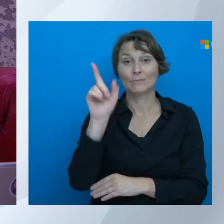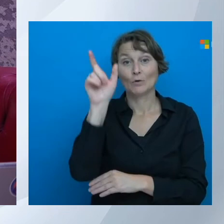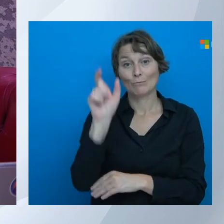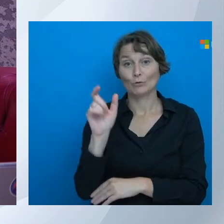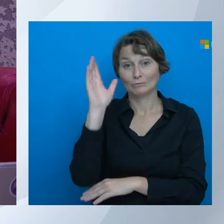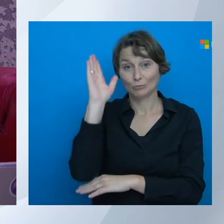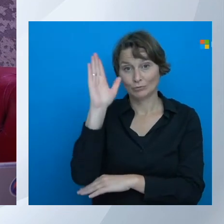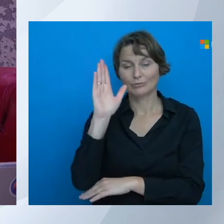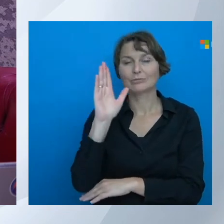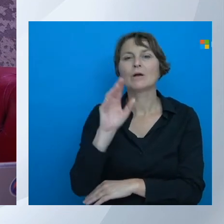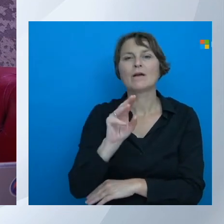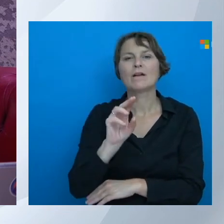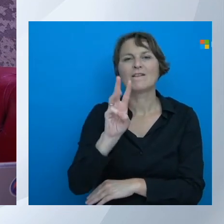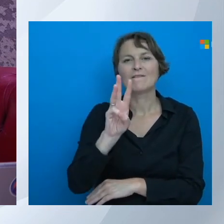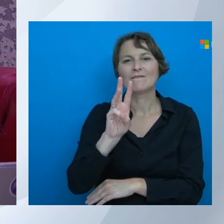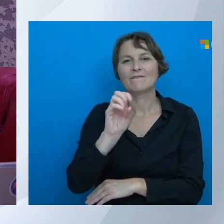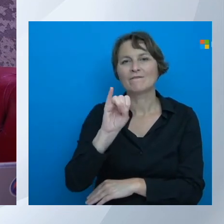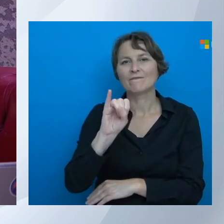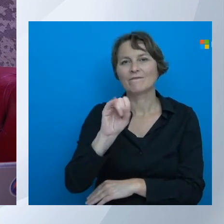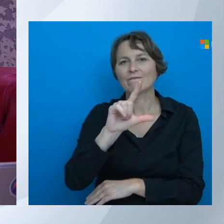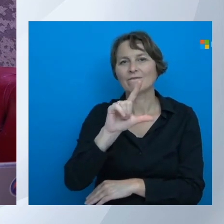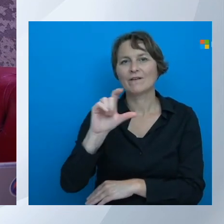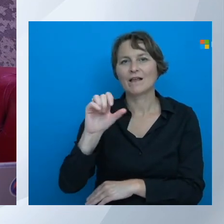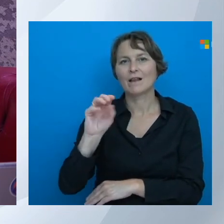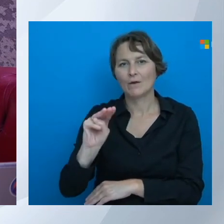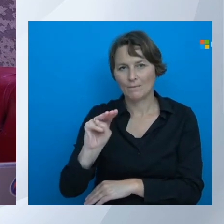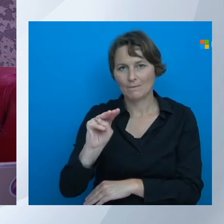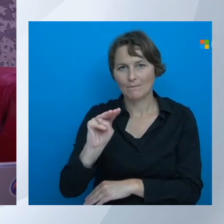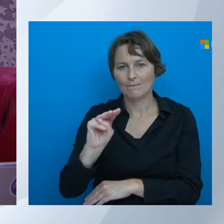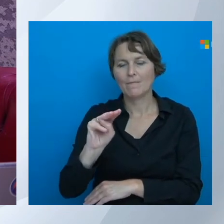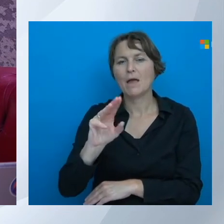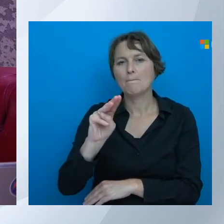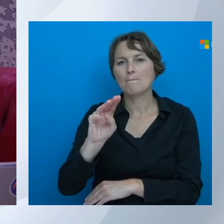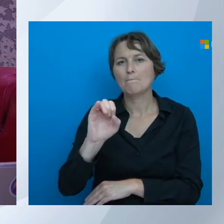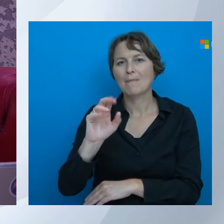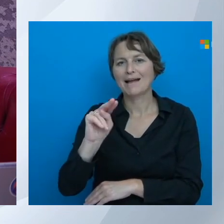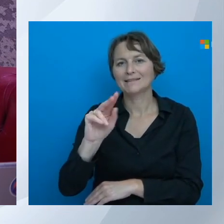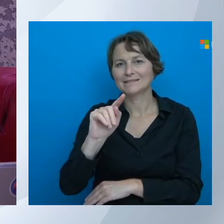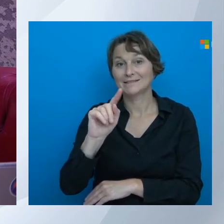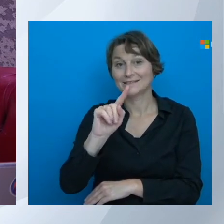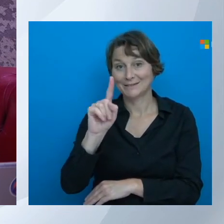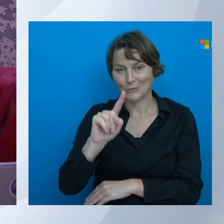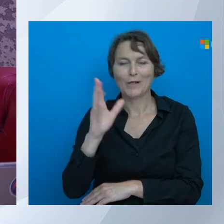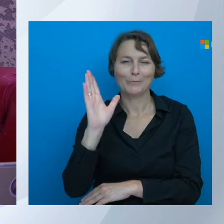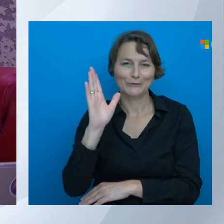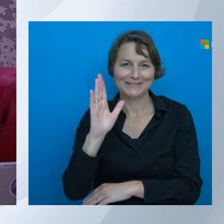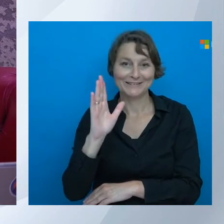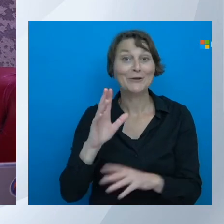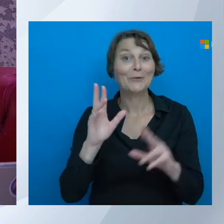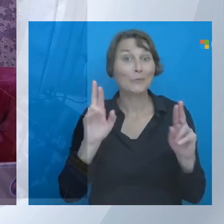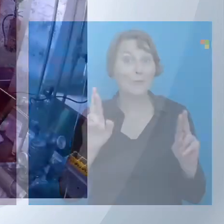session about further. So stay tuned and be right back.